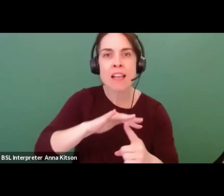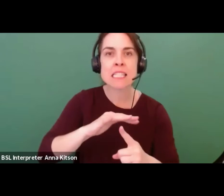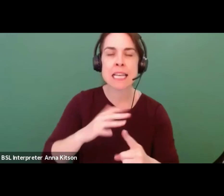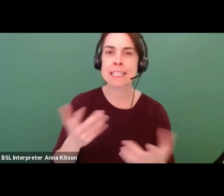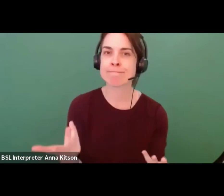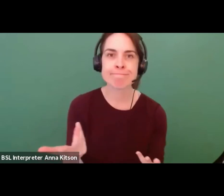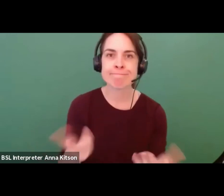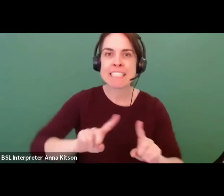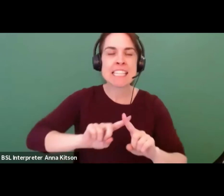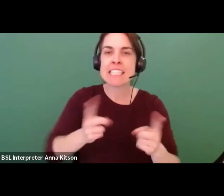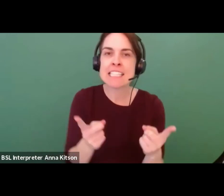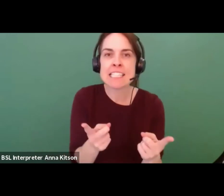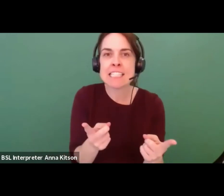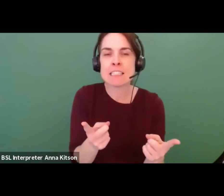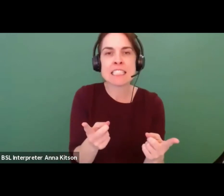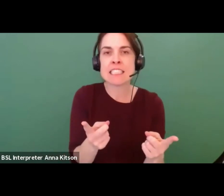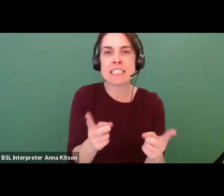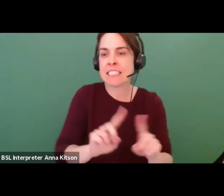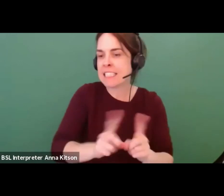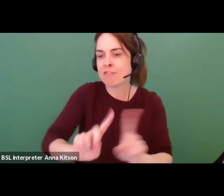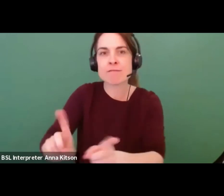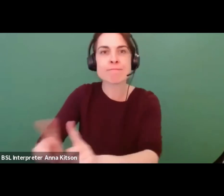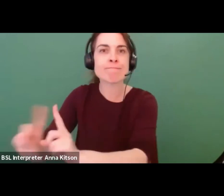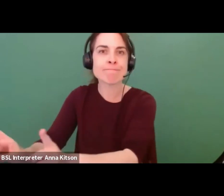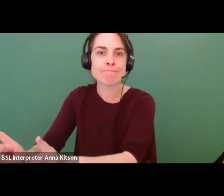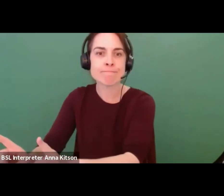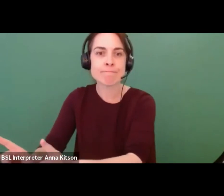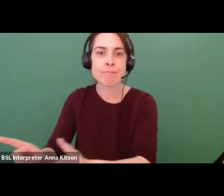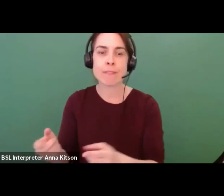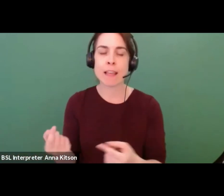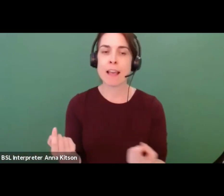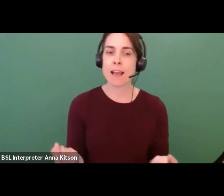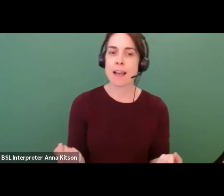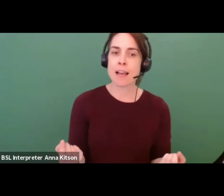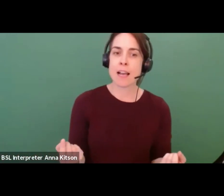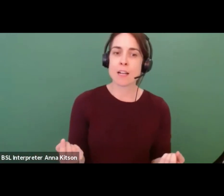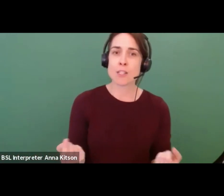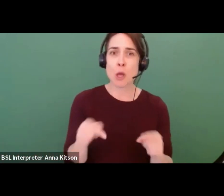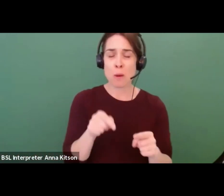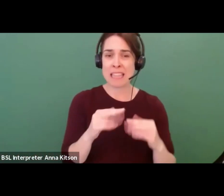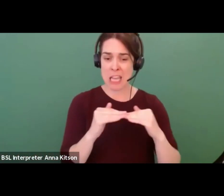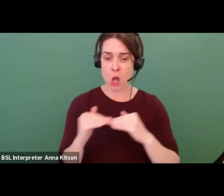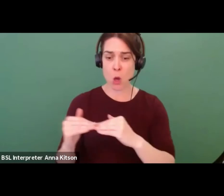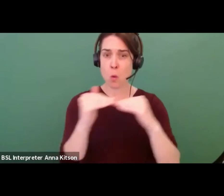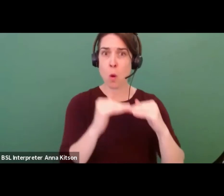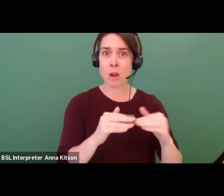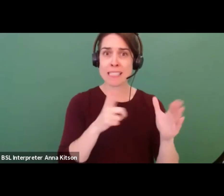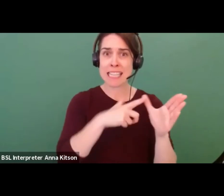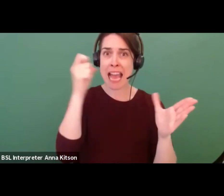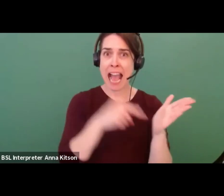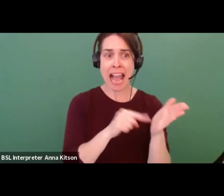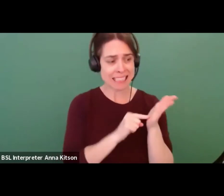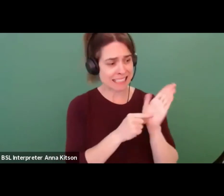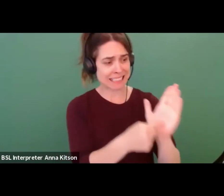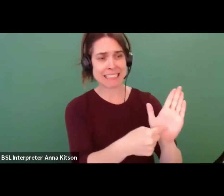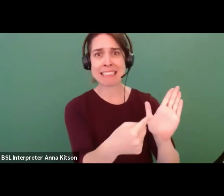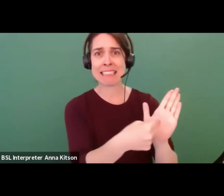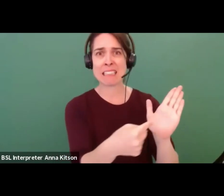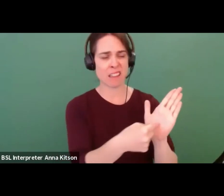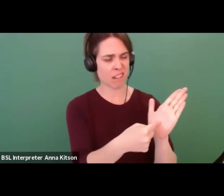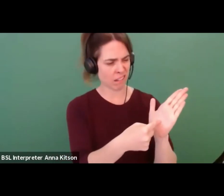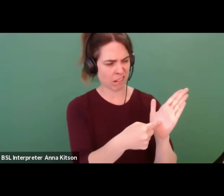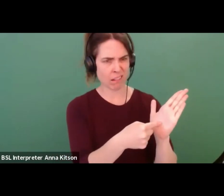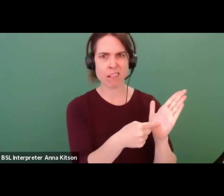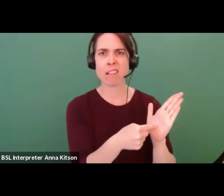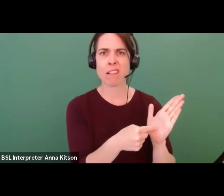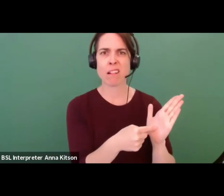guises. That got translated poorly in the Equality Act to reasonable adjustments.